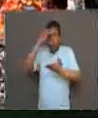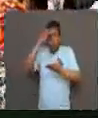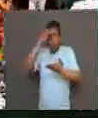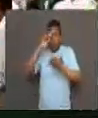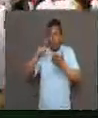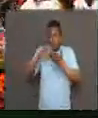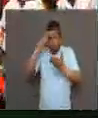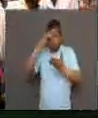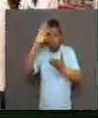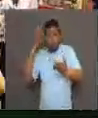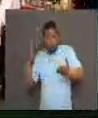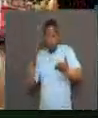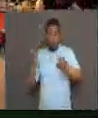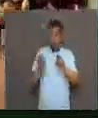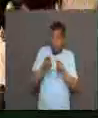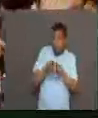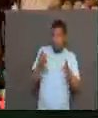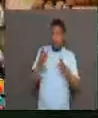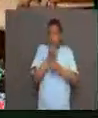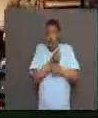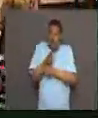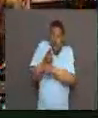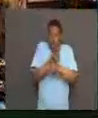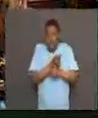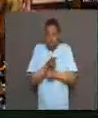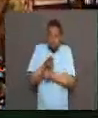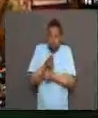disciplines, such as geography,